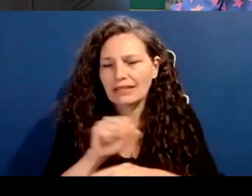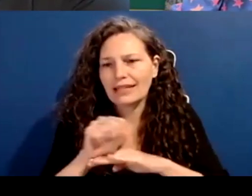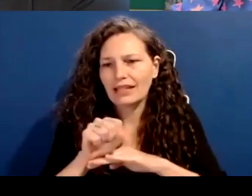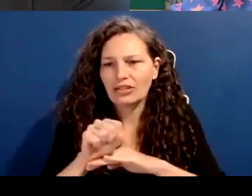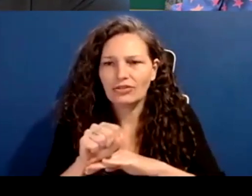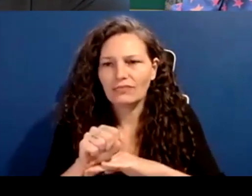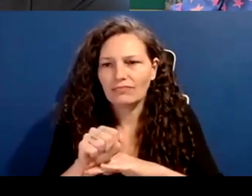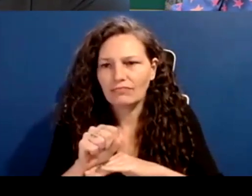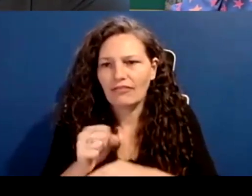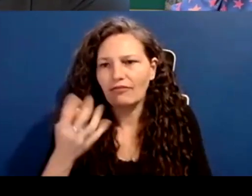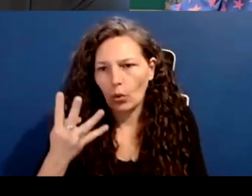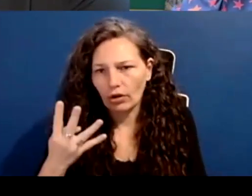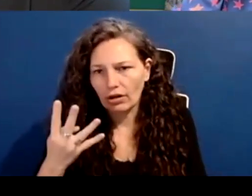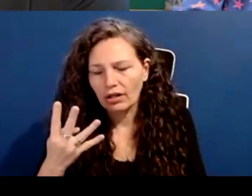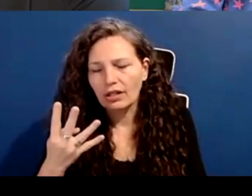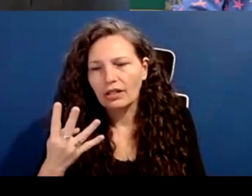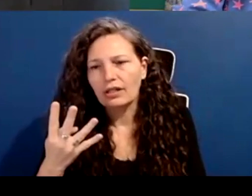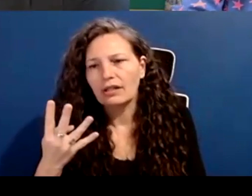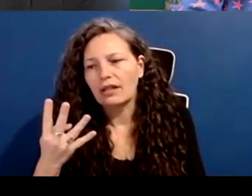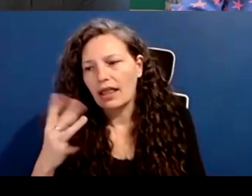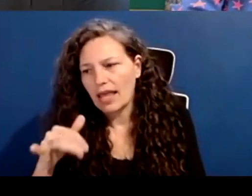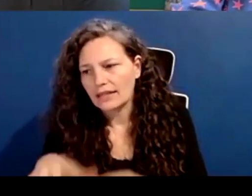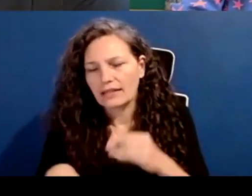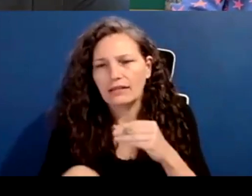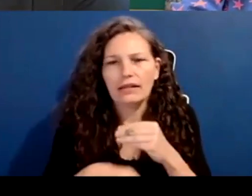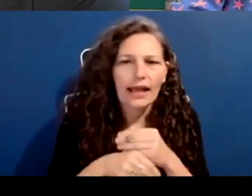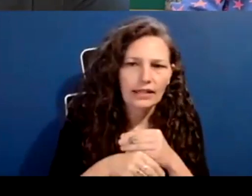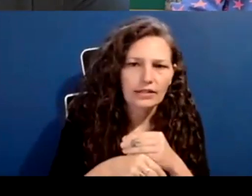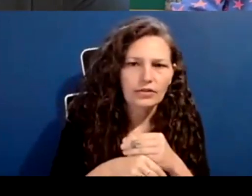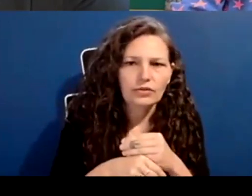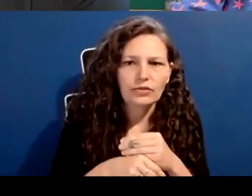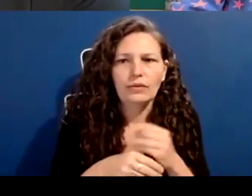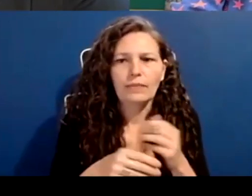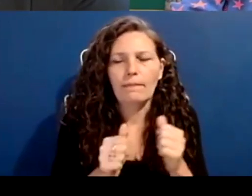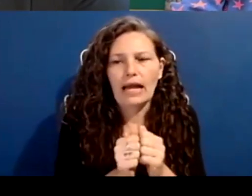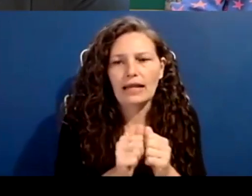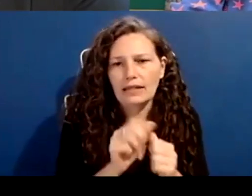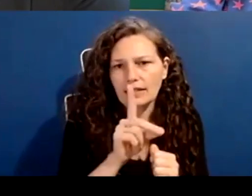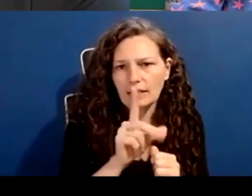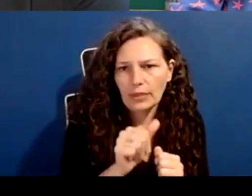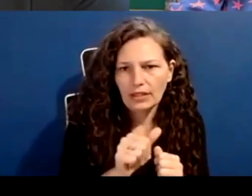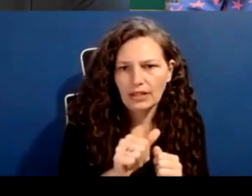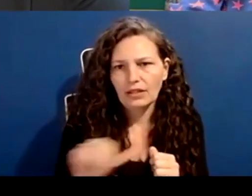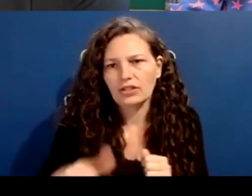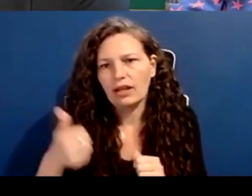over the last 4 years. And so in researching